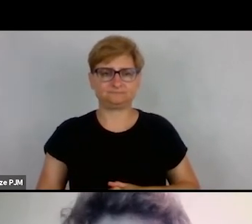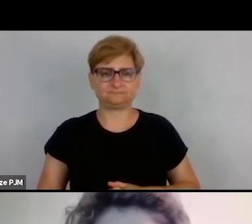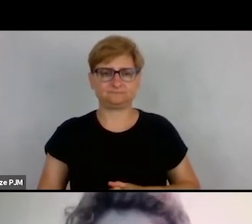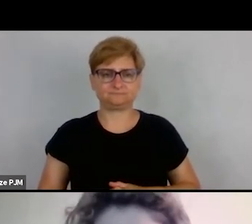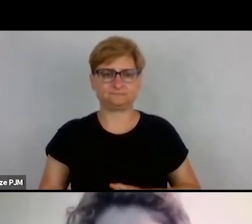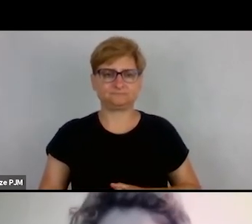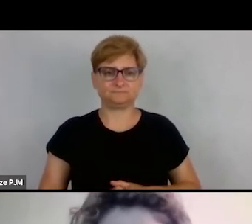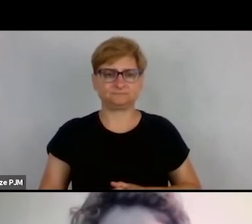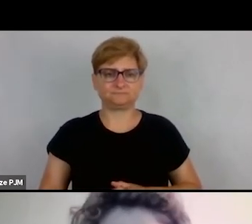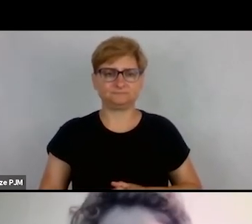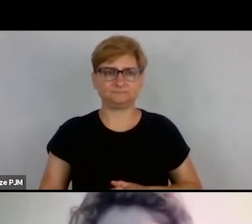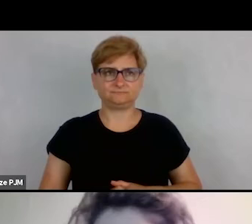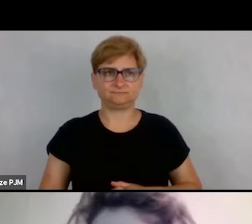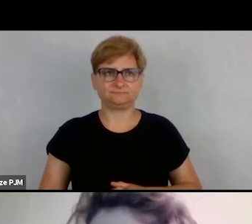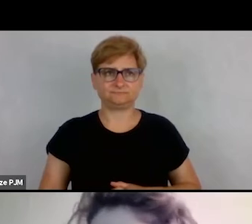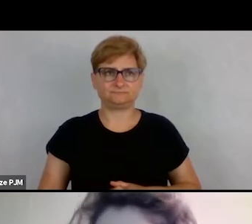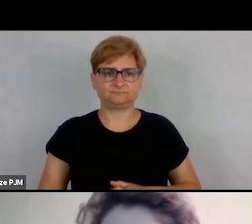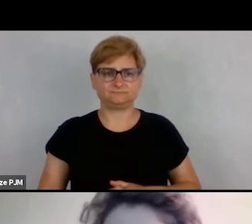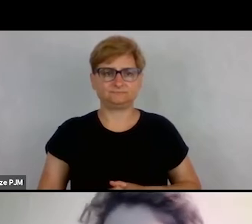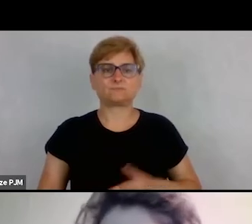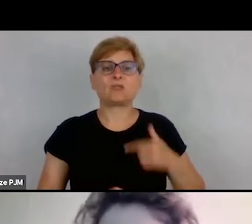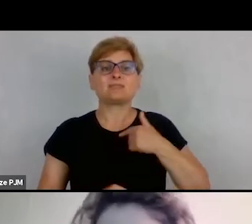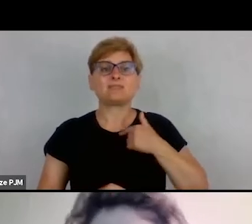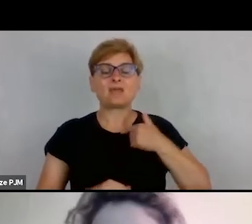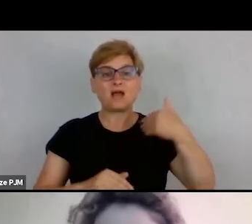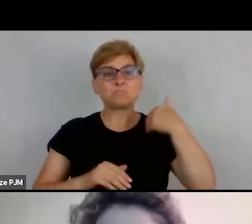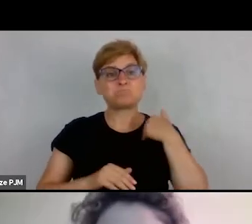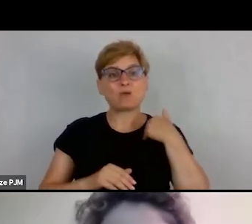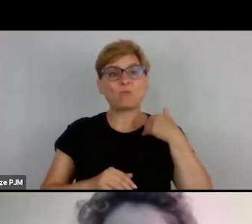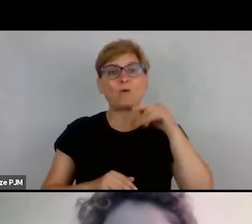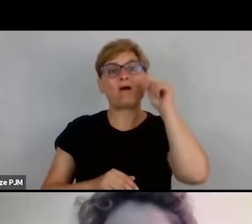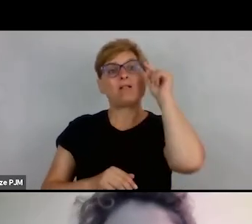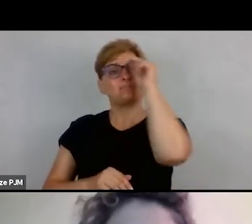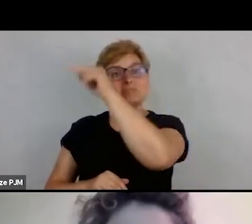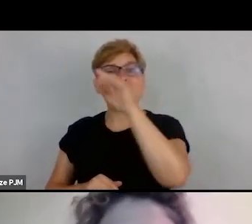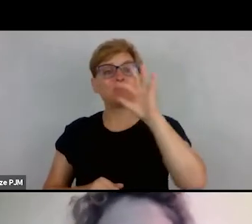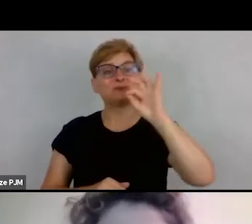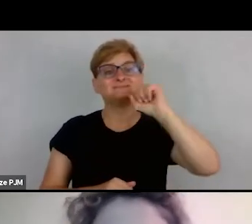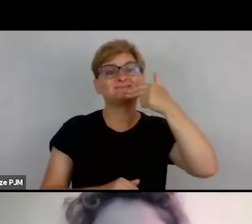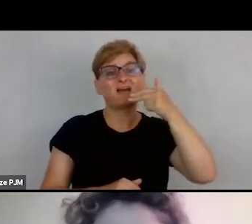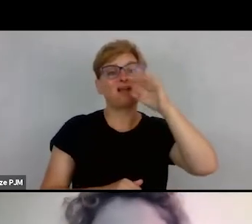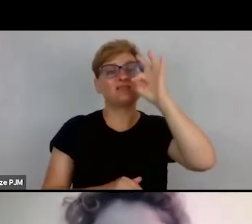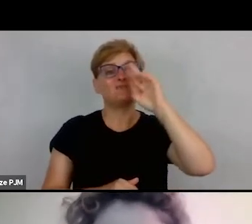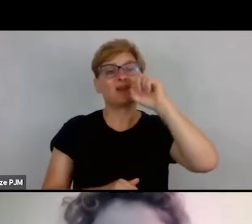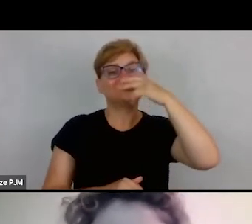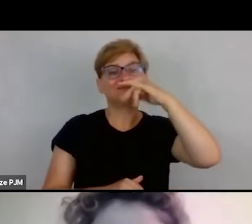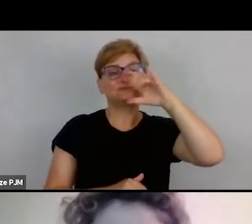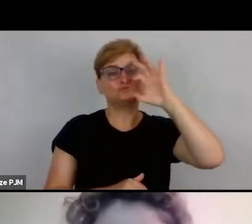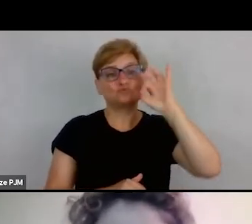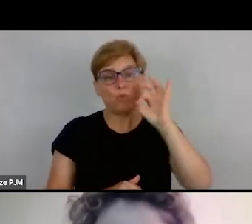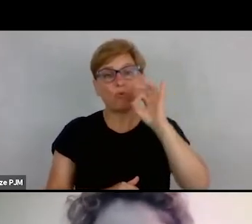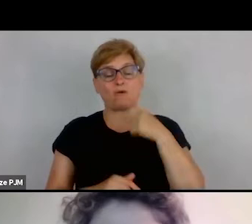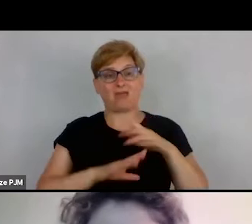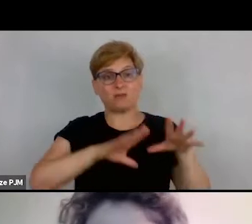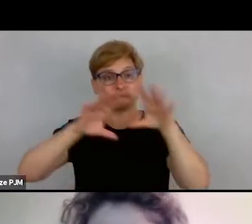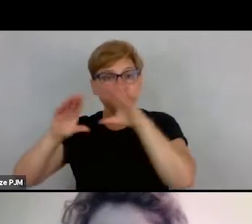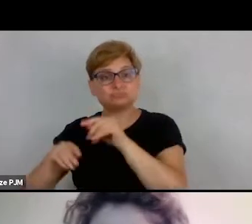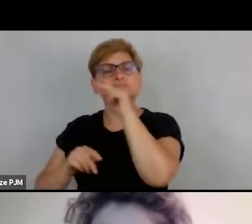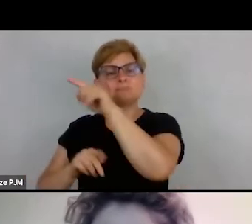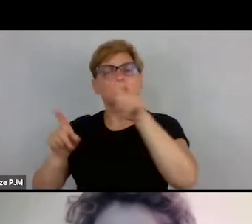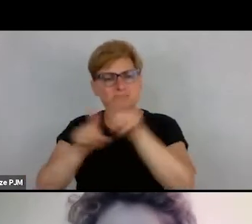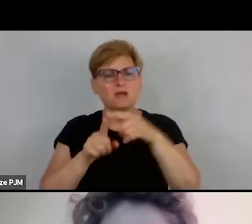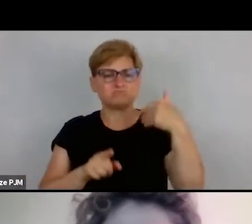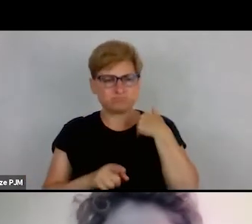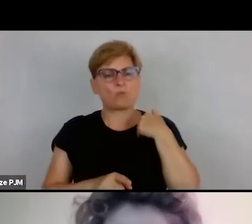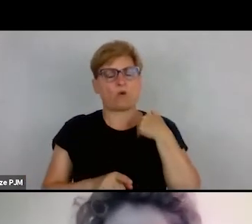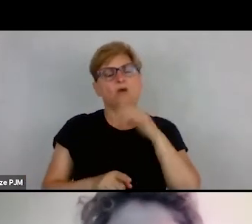on the streets were on the streets because of violence that they had experienced in their homes, either violence that they witnessed, their fathers